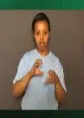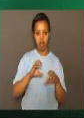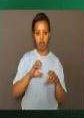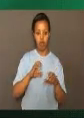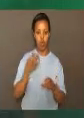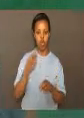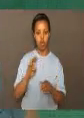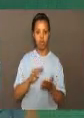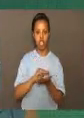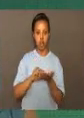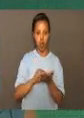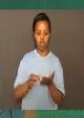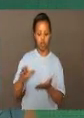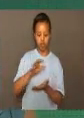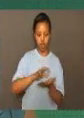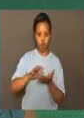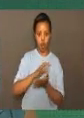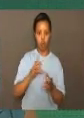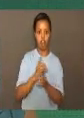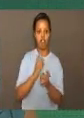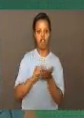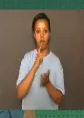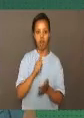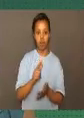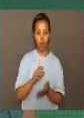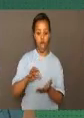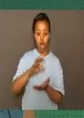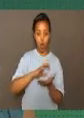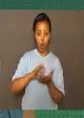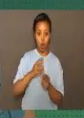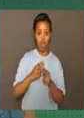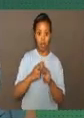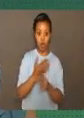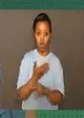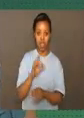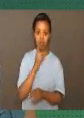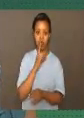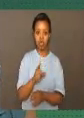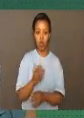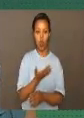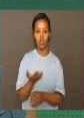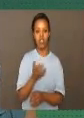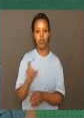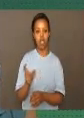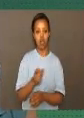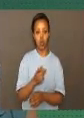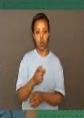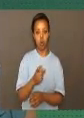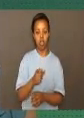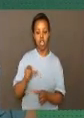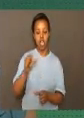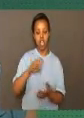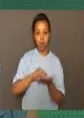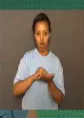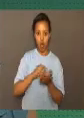compound. A compound is a substance that is made from molecules